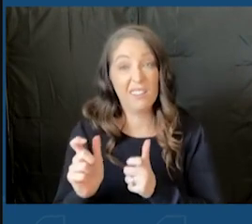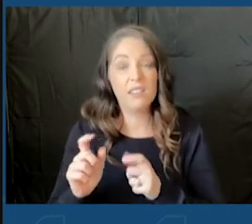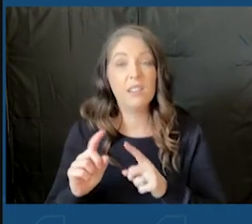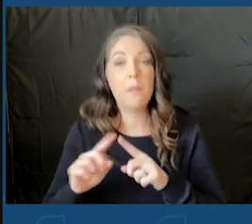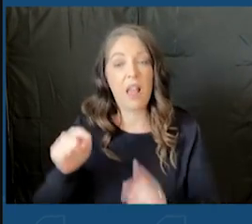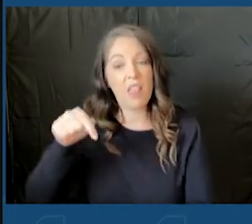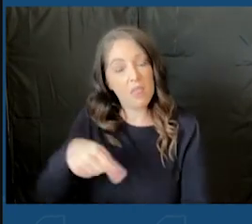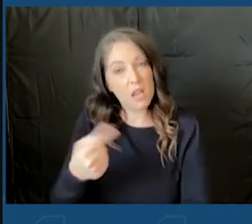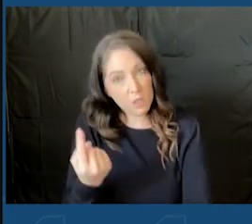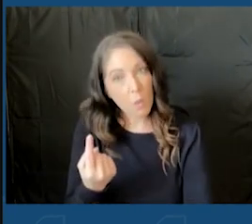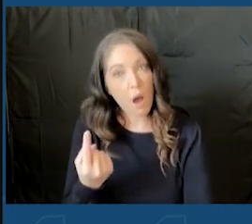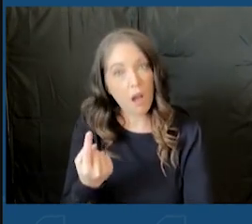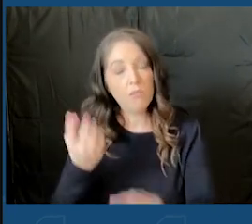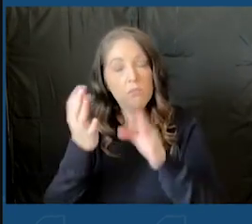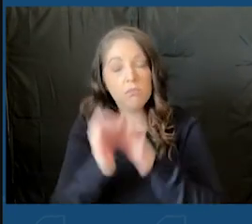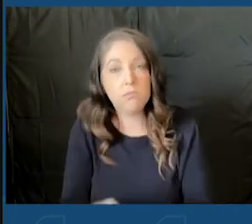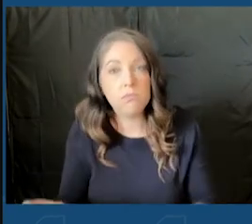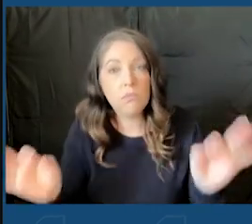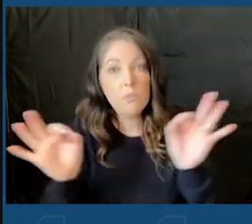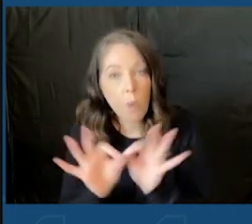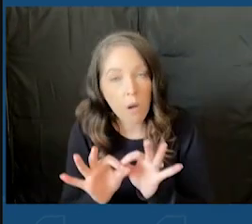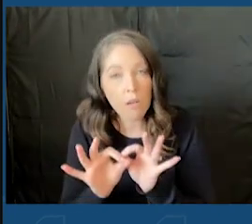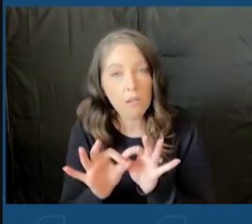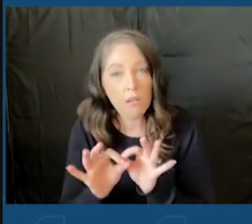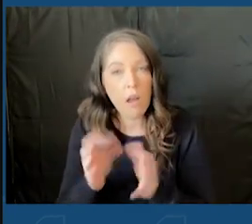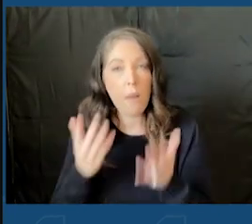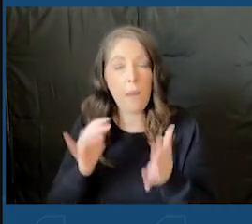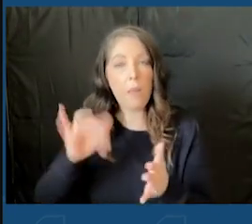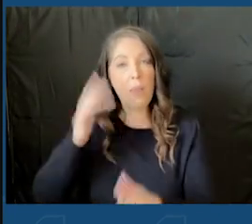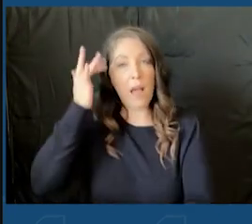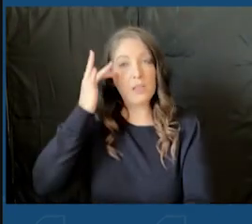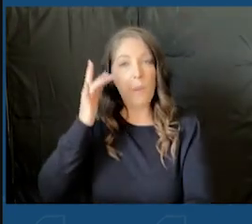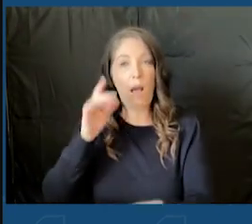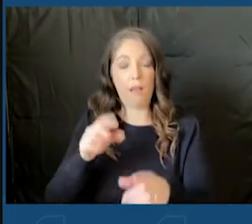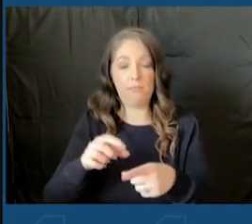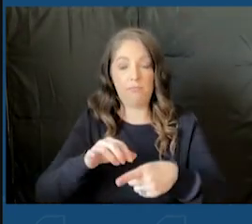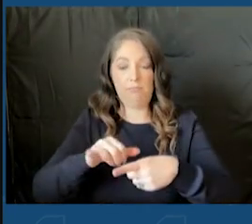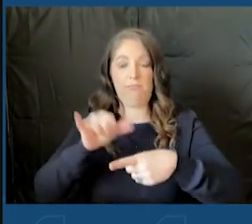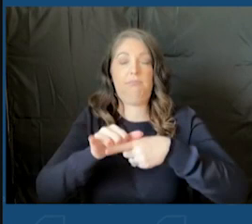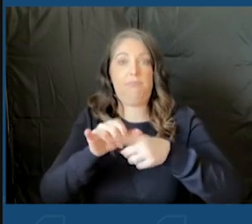one matters. And maybe that's why the title of it is so long.